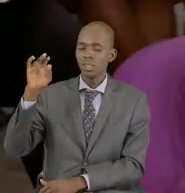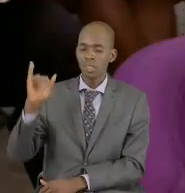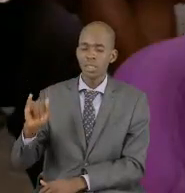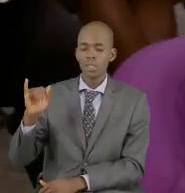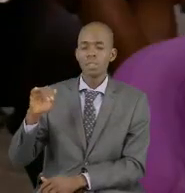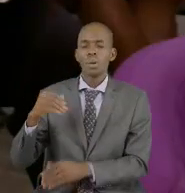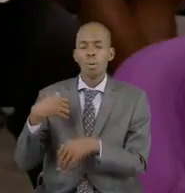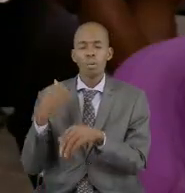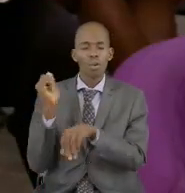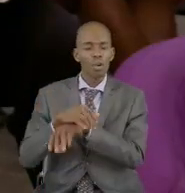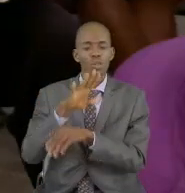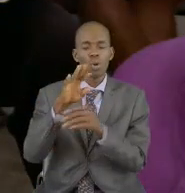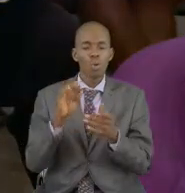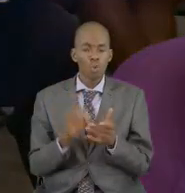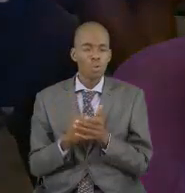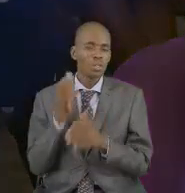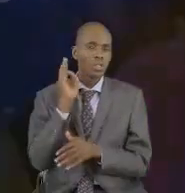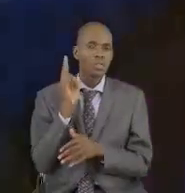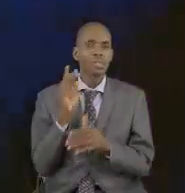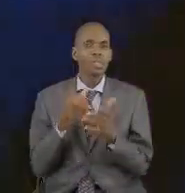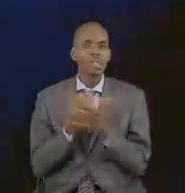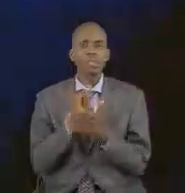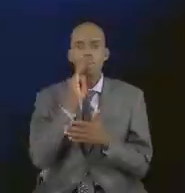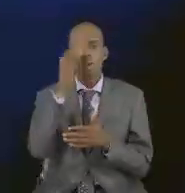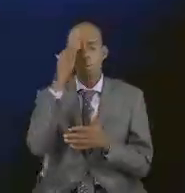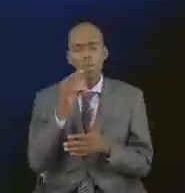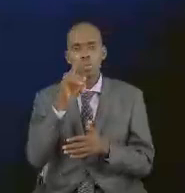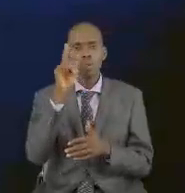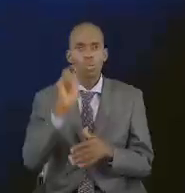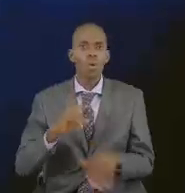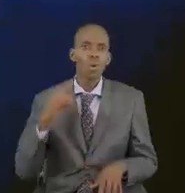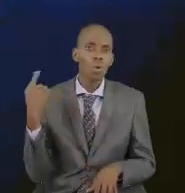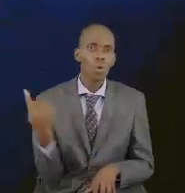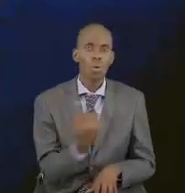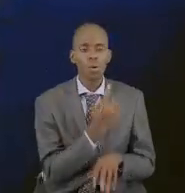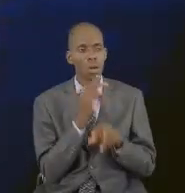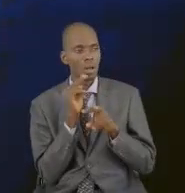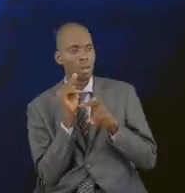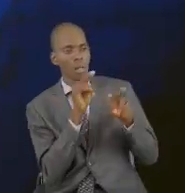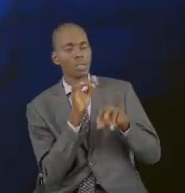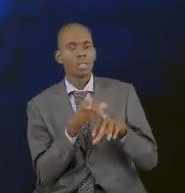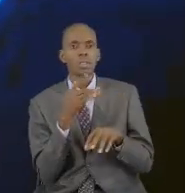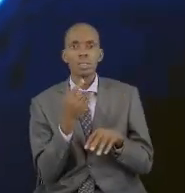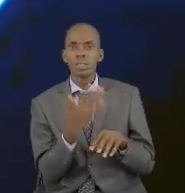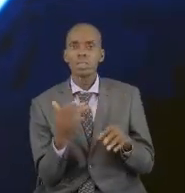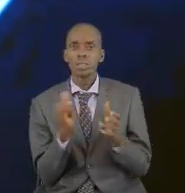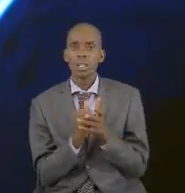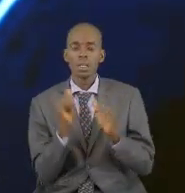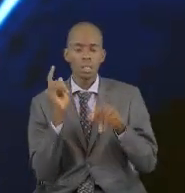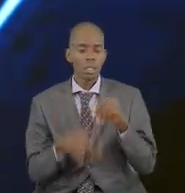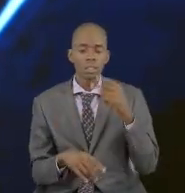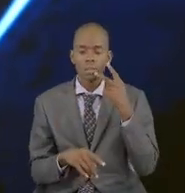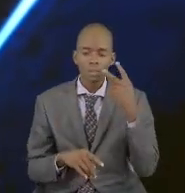why he was always looking up, looking at those things which are not seen. For the things which